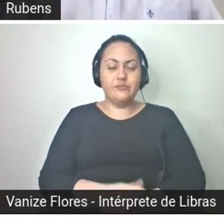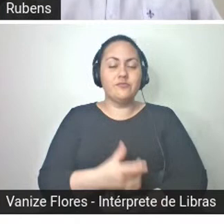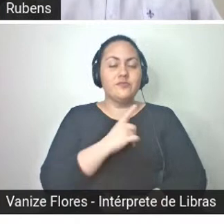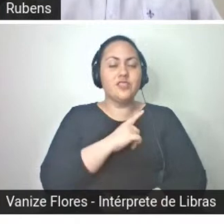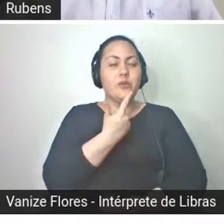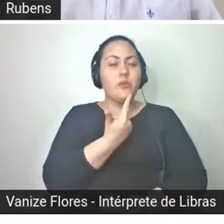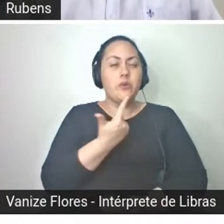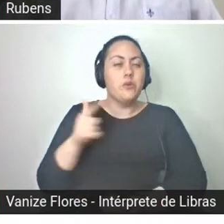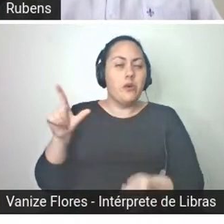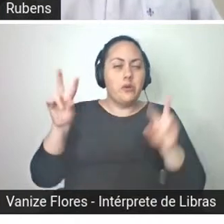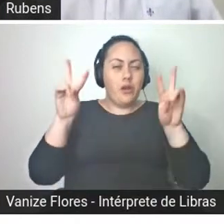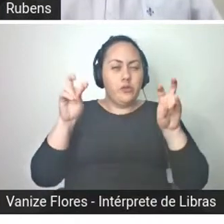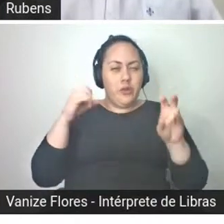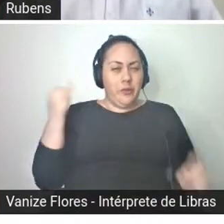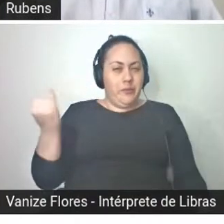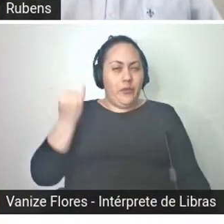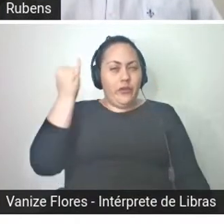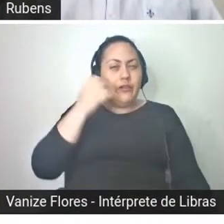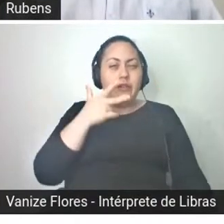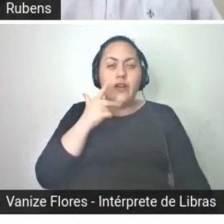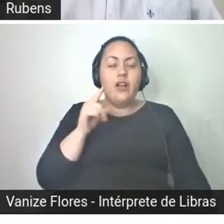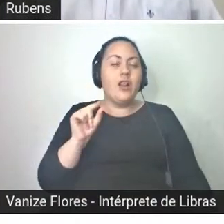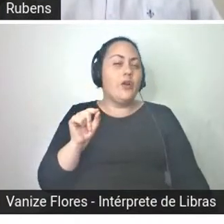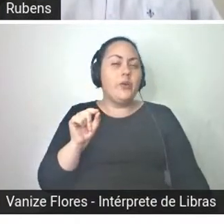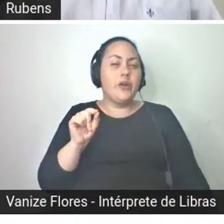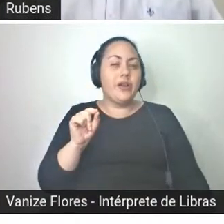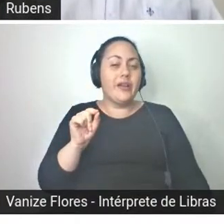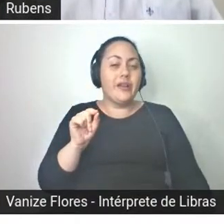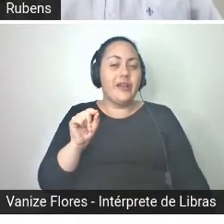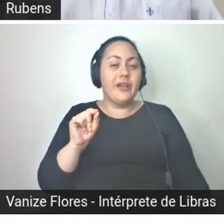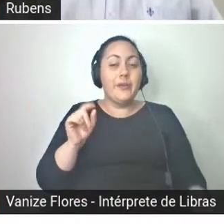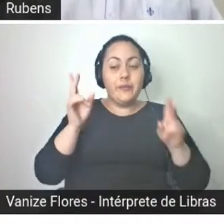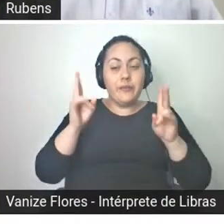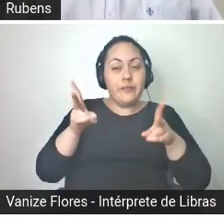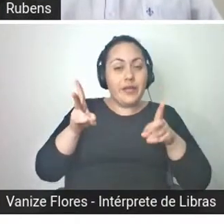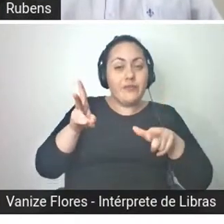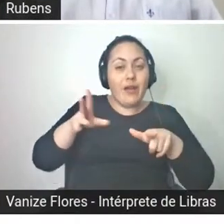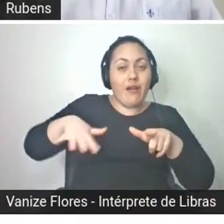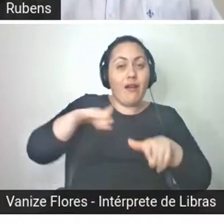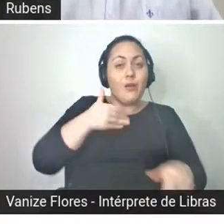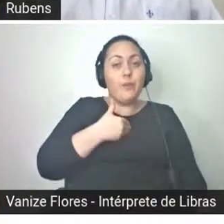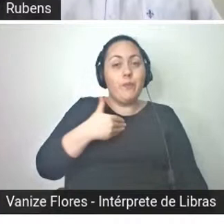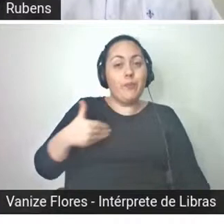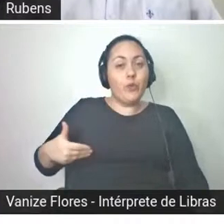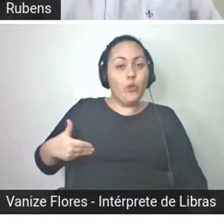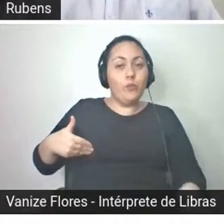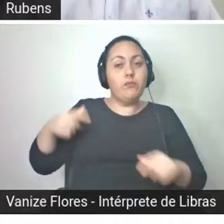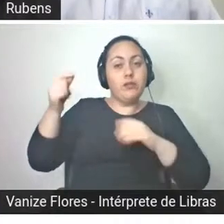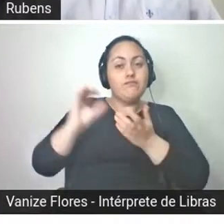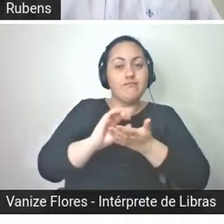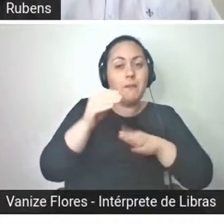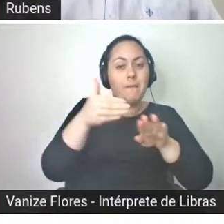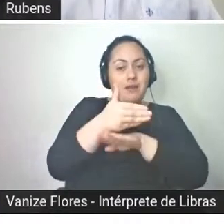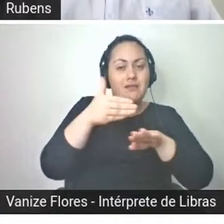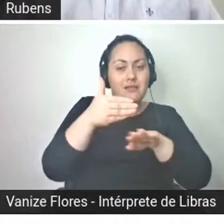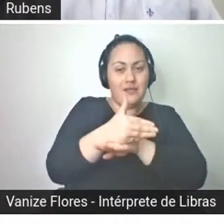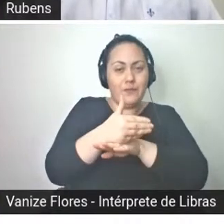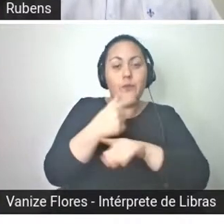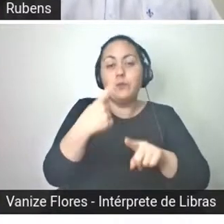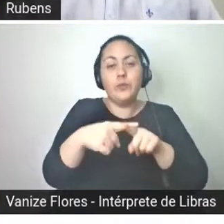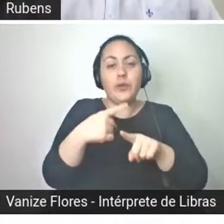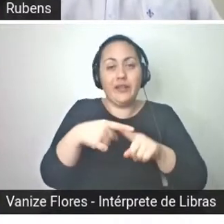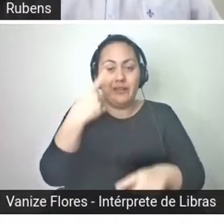questão importante é a participação do setor público. Então, enquanto no Brasil 81%